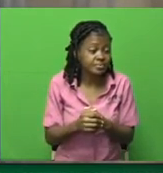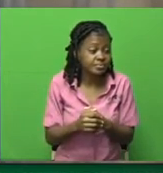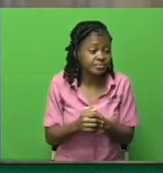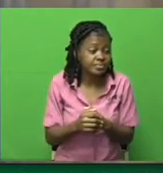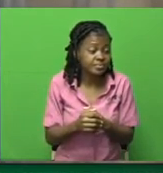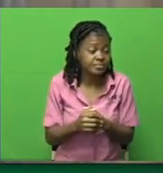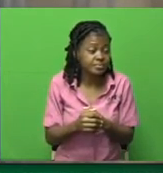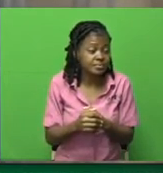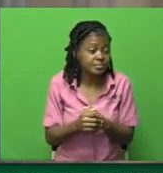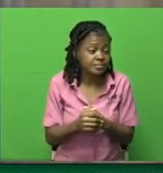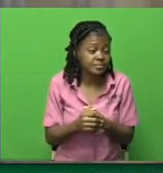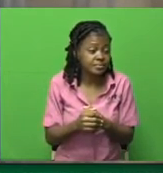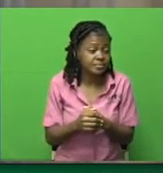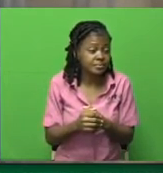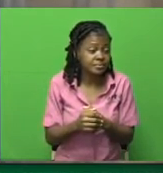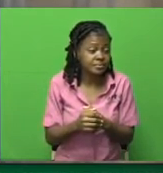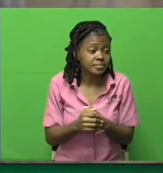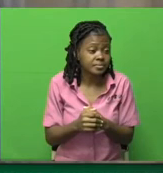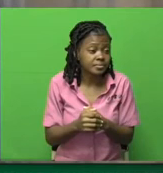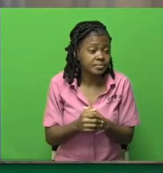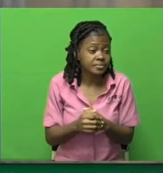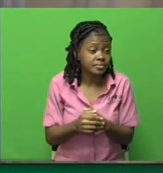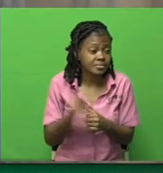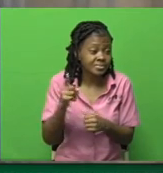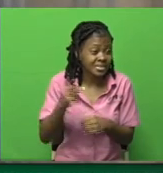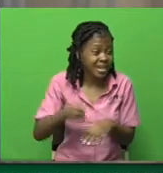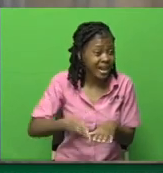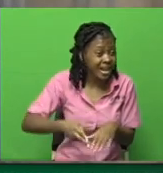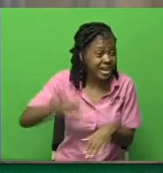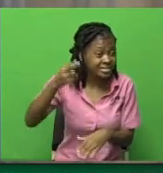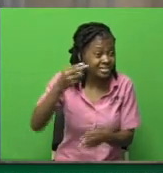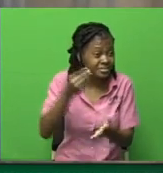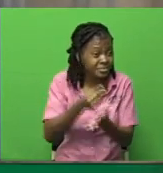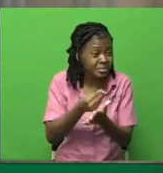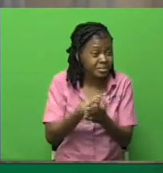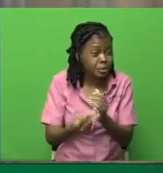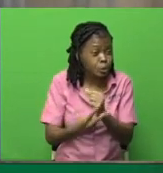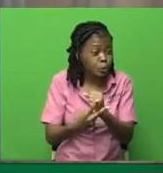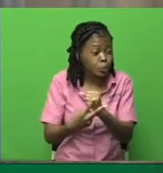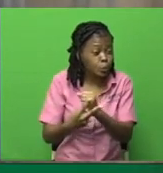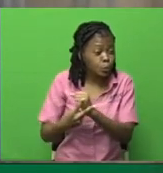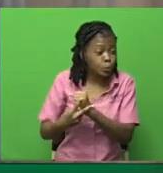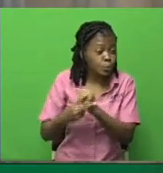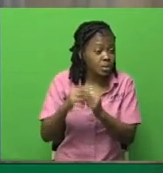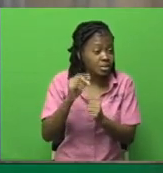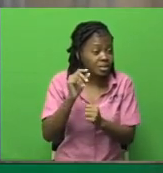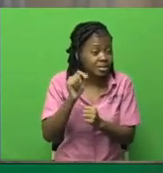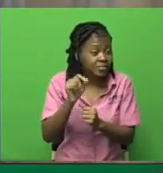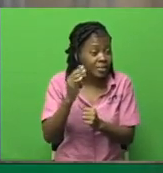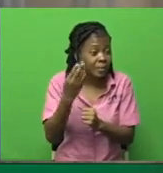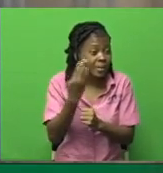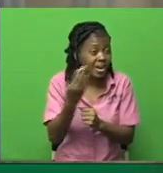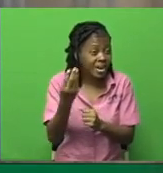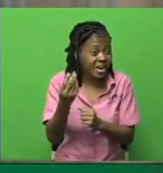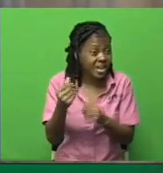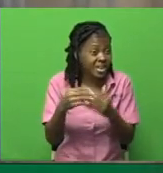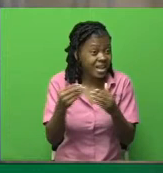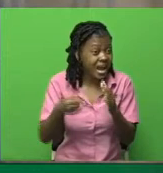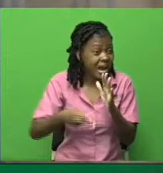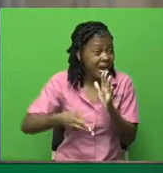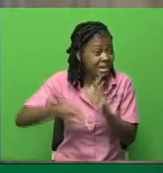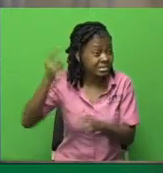we left the highest levels of foreign reserves ever U.S 10.46 billion dollars